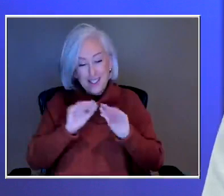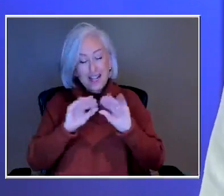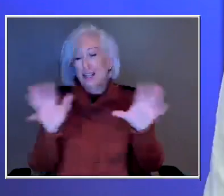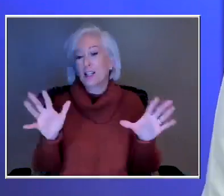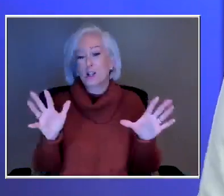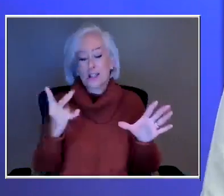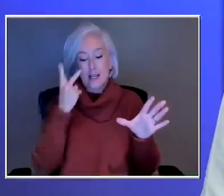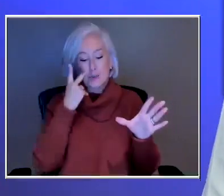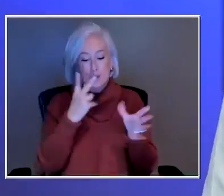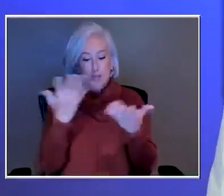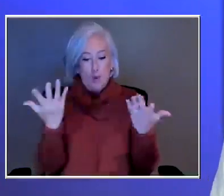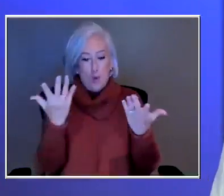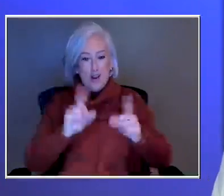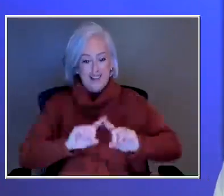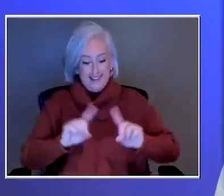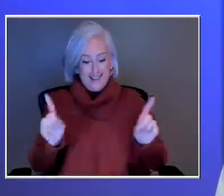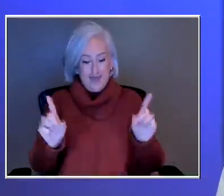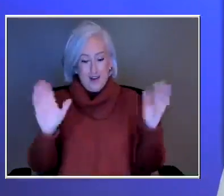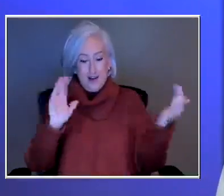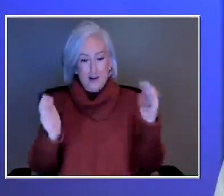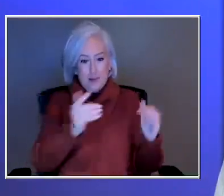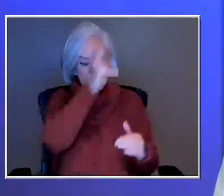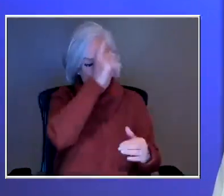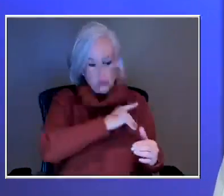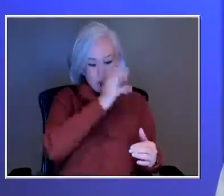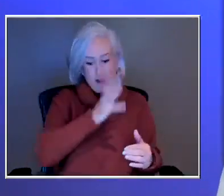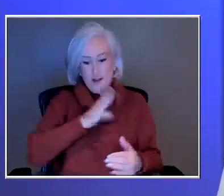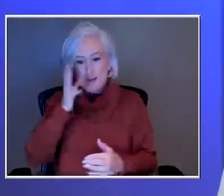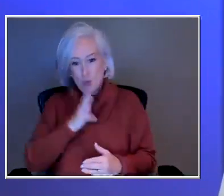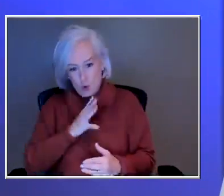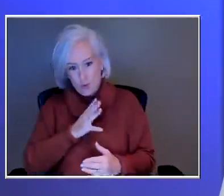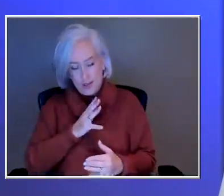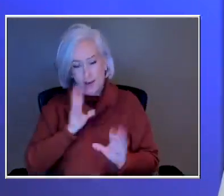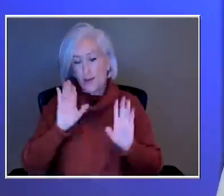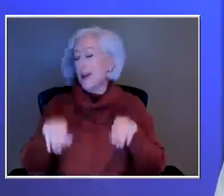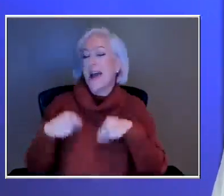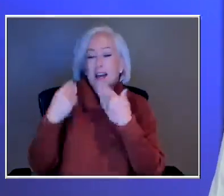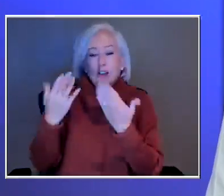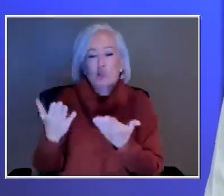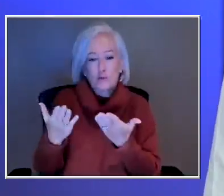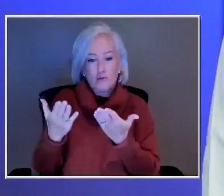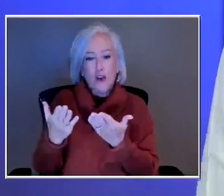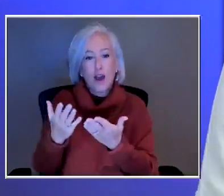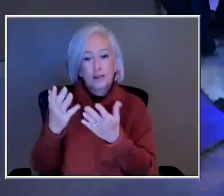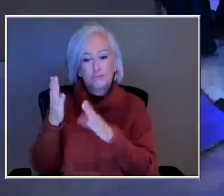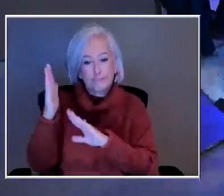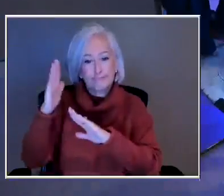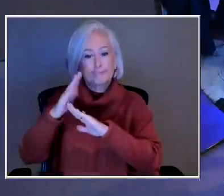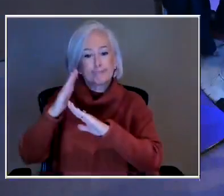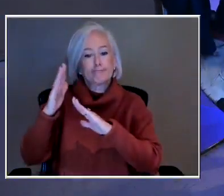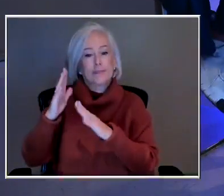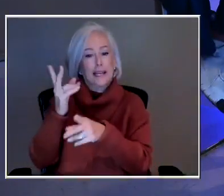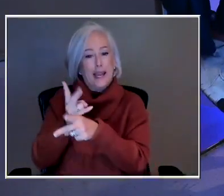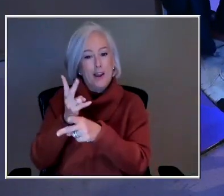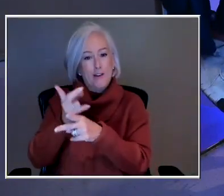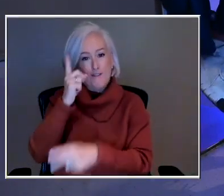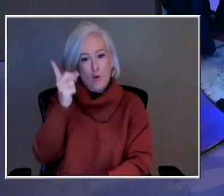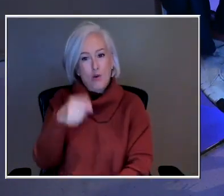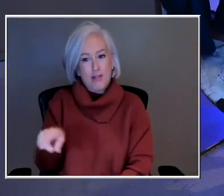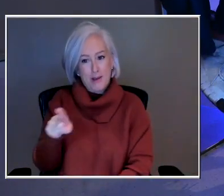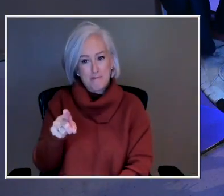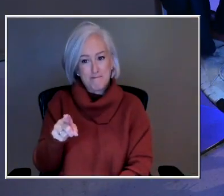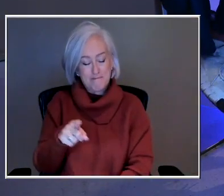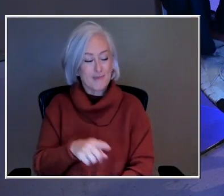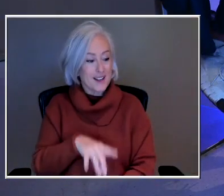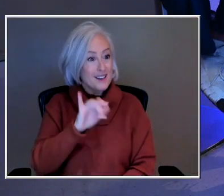good multidisciplinary team to these female athletes to give them the optimal care they deserve. Which we're doing with this program that you are heading up. And I want to